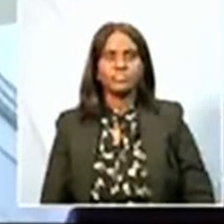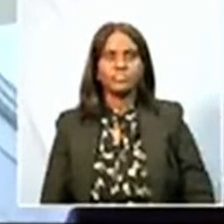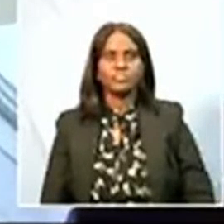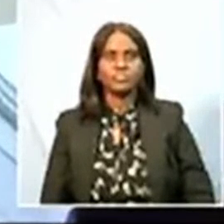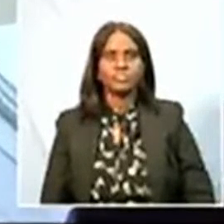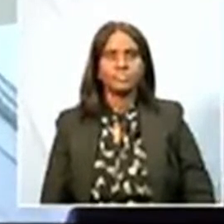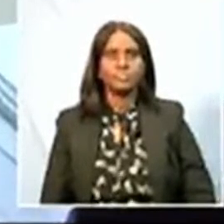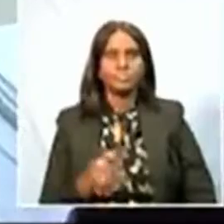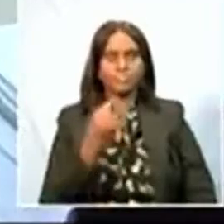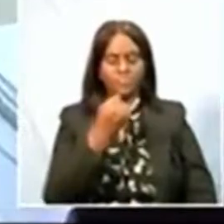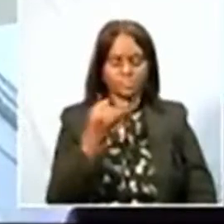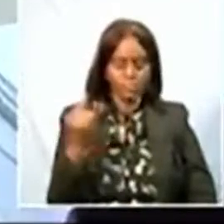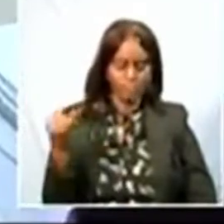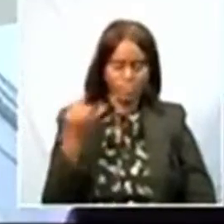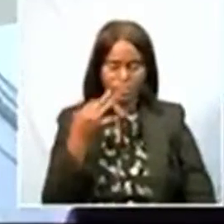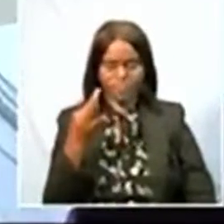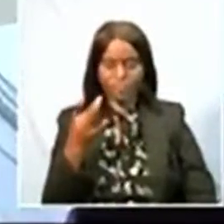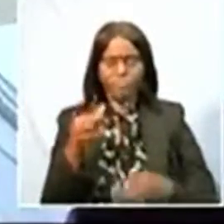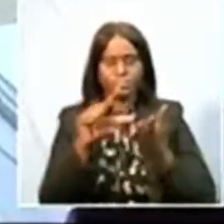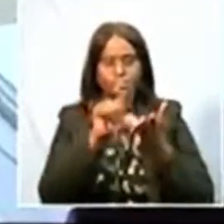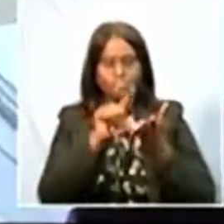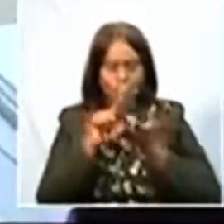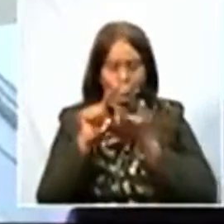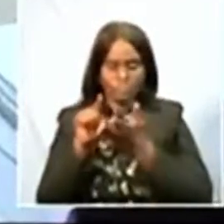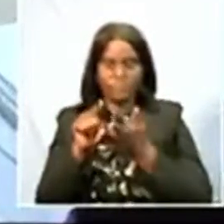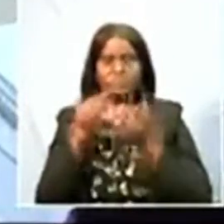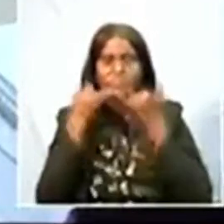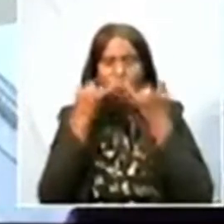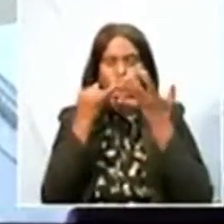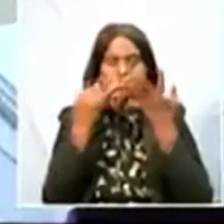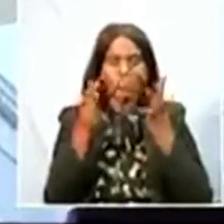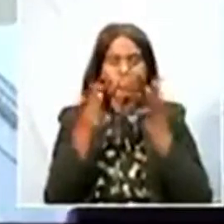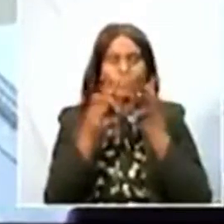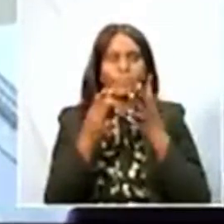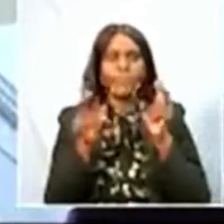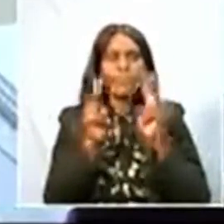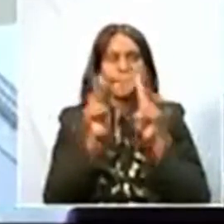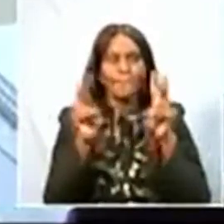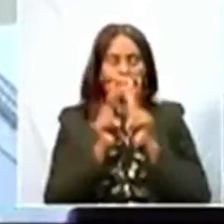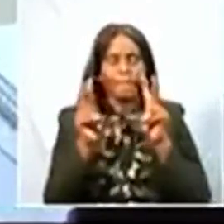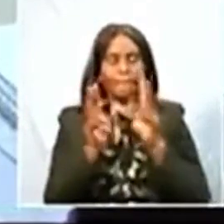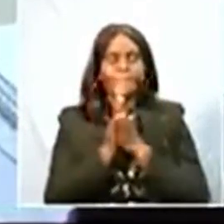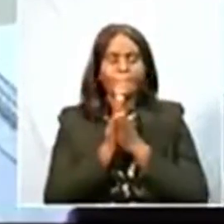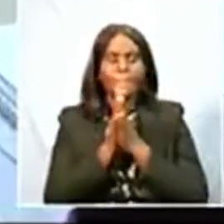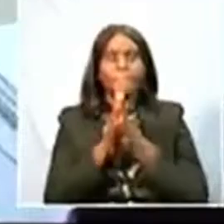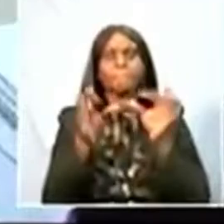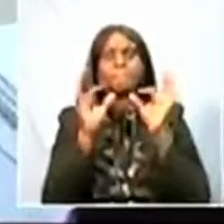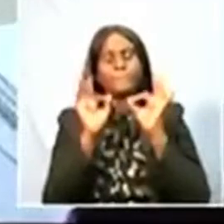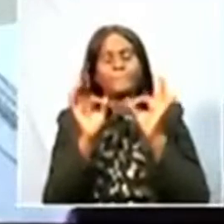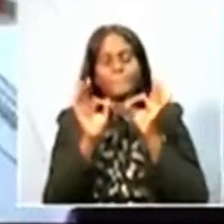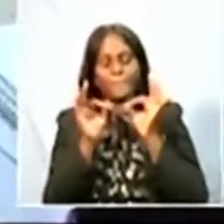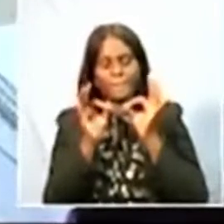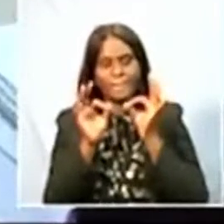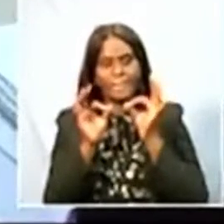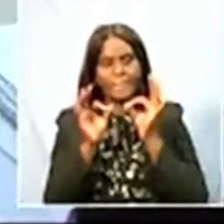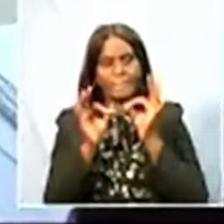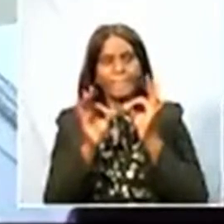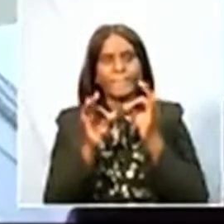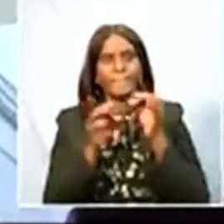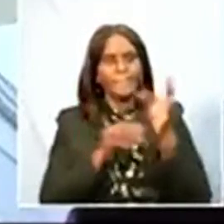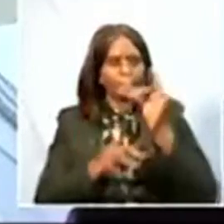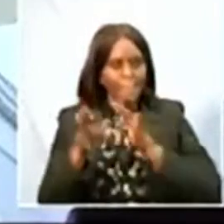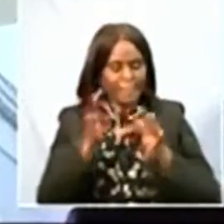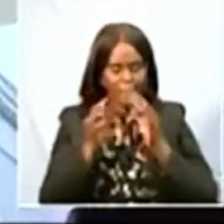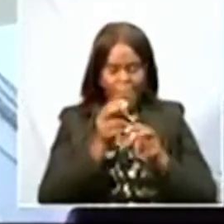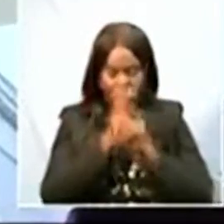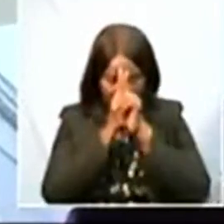The issue of loans were mentioned by very well tackled by